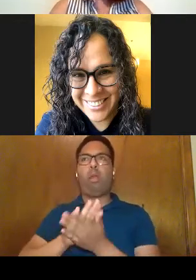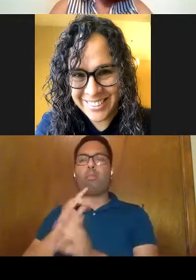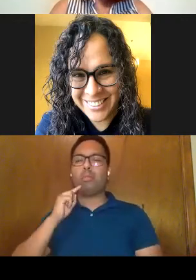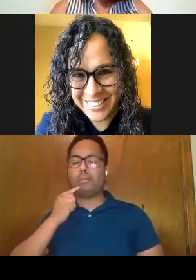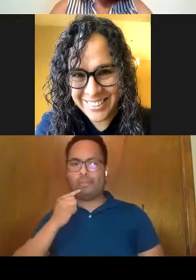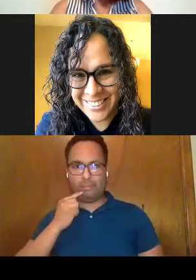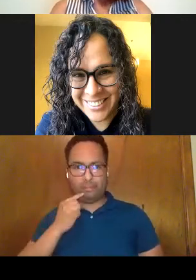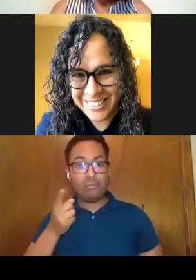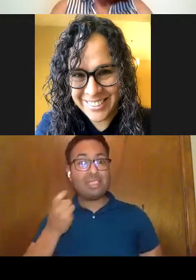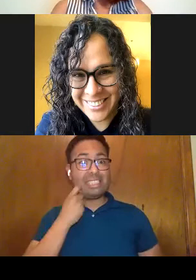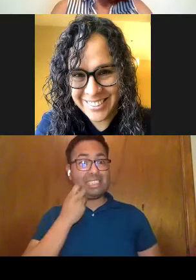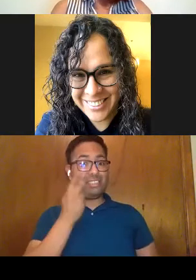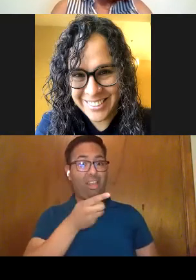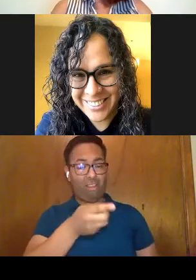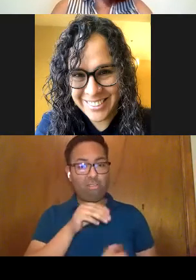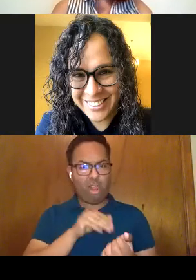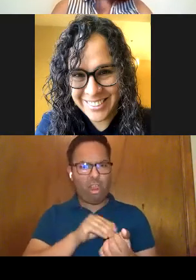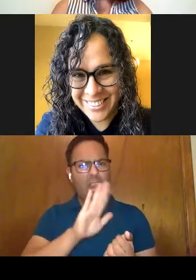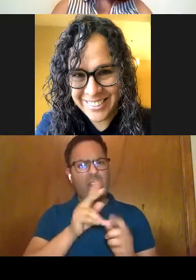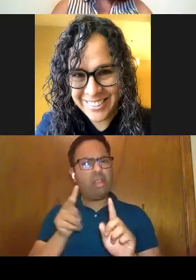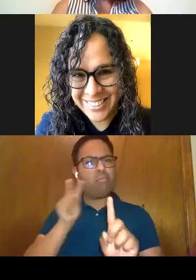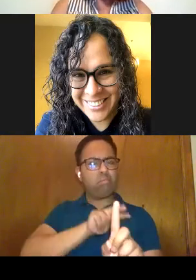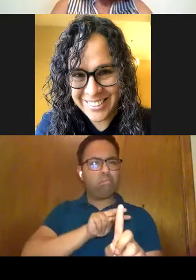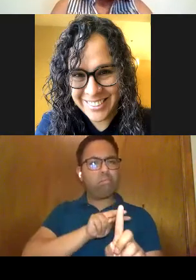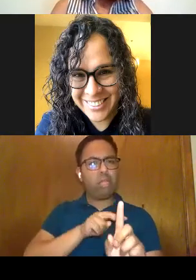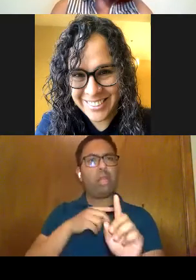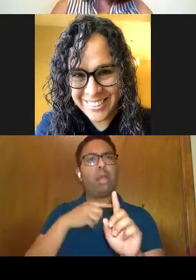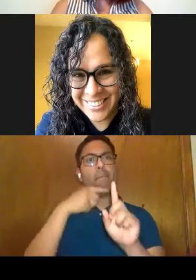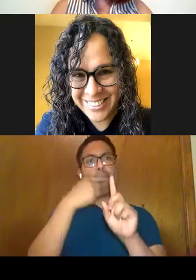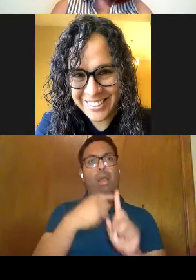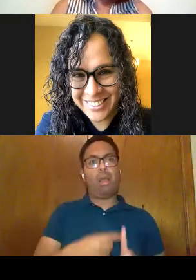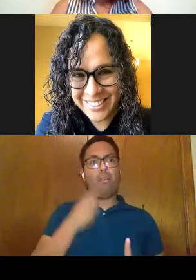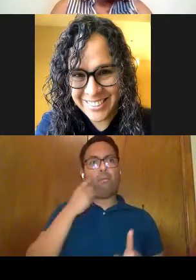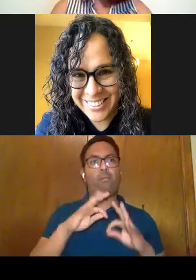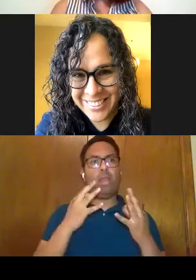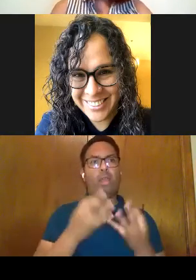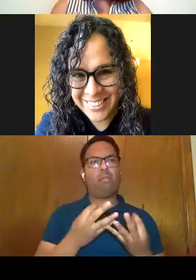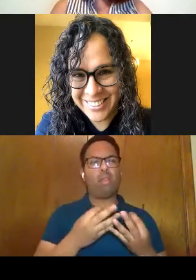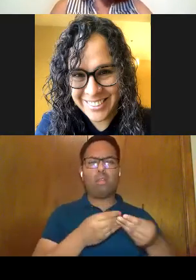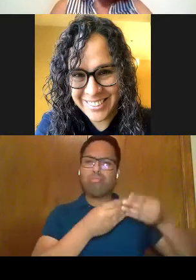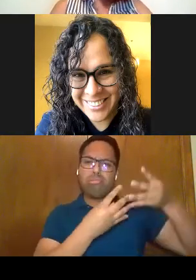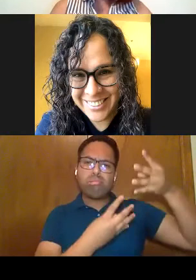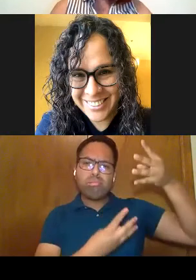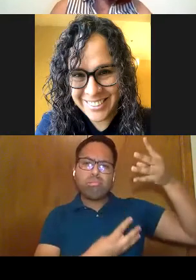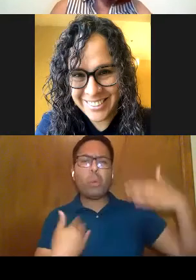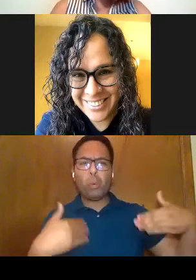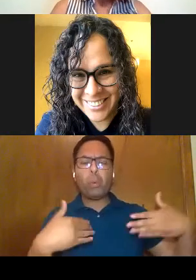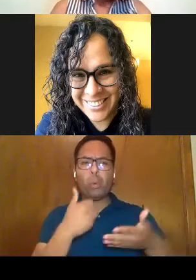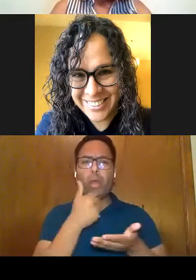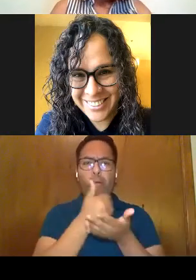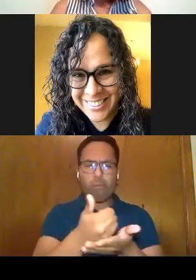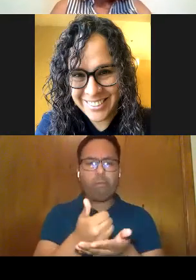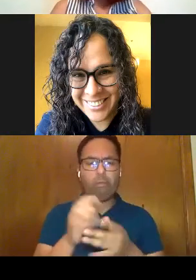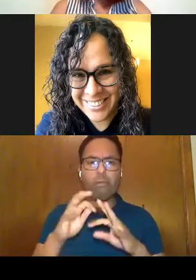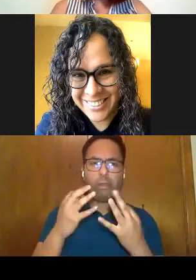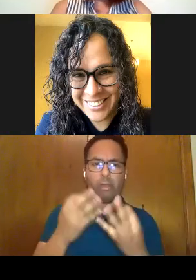provider's perspective and the benefits that it lists for the family, telemedicine can be very helpful and make a parent and